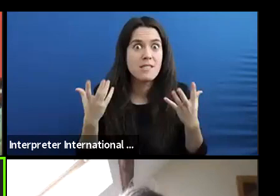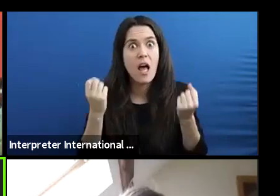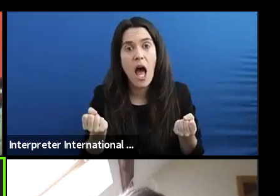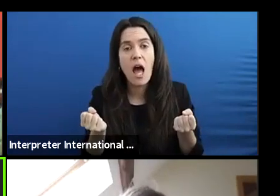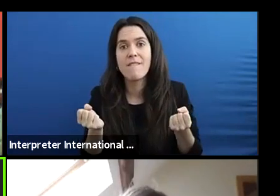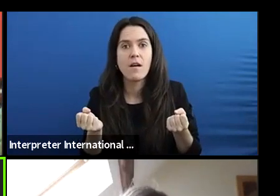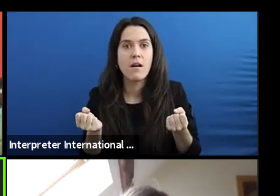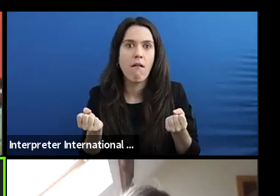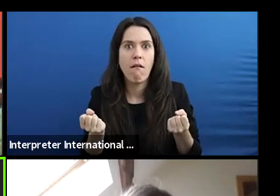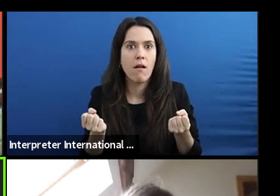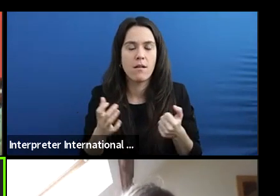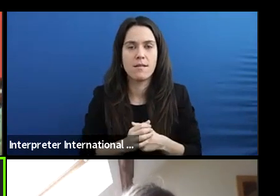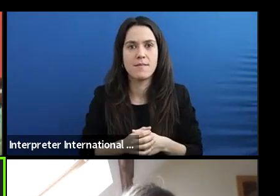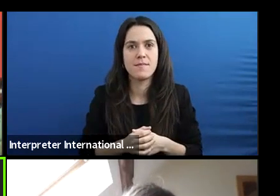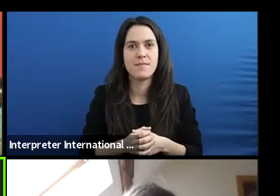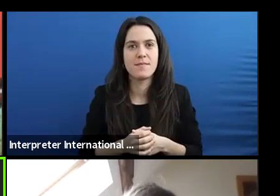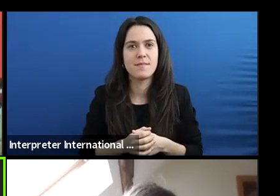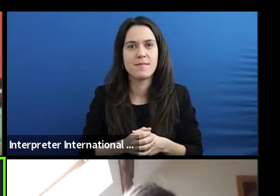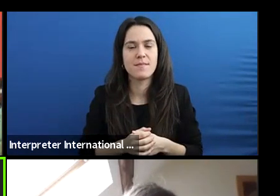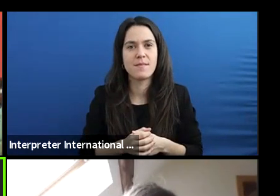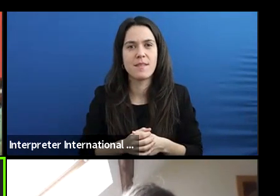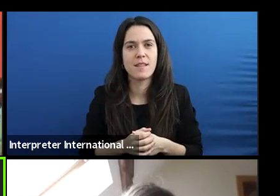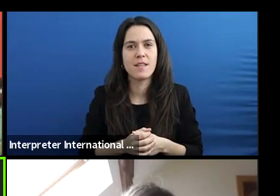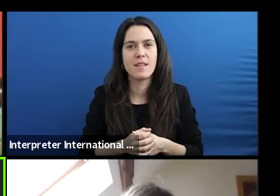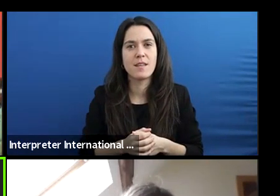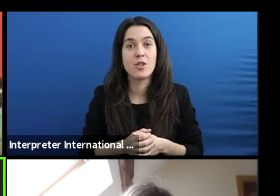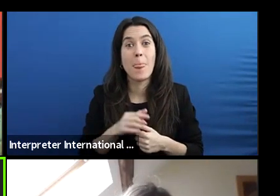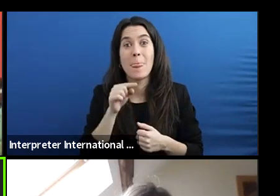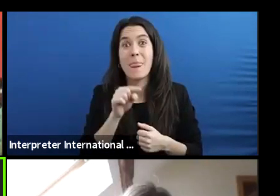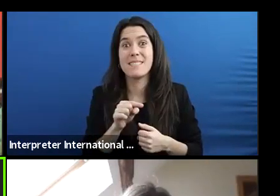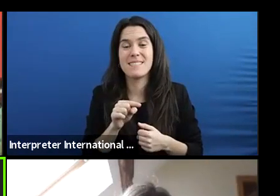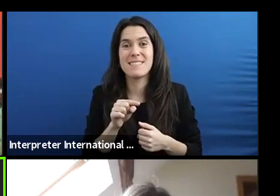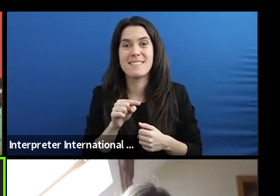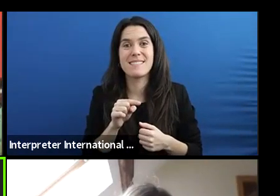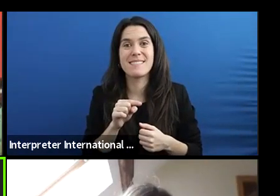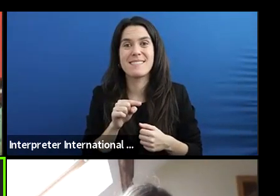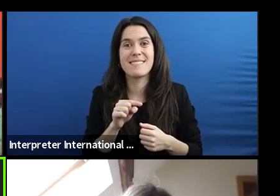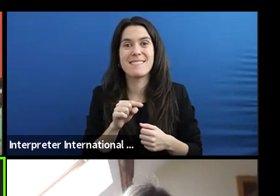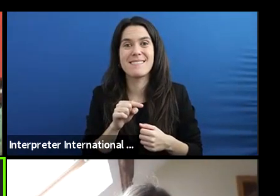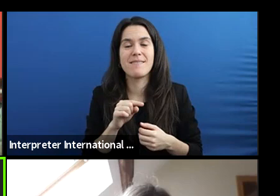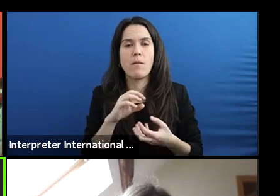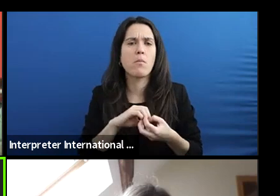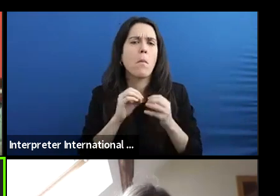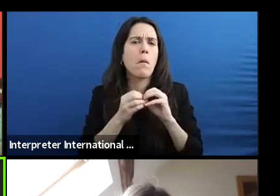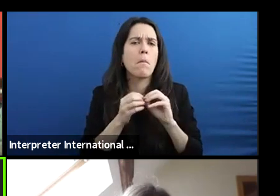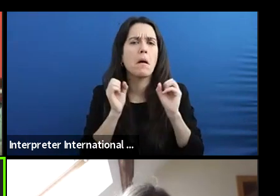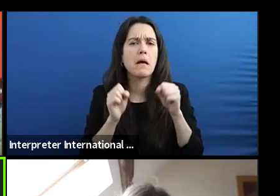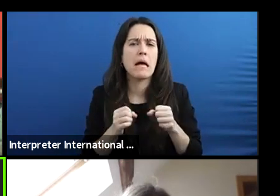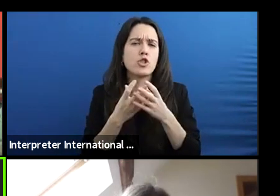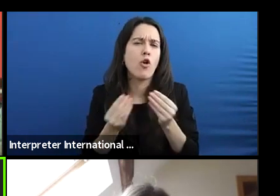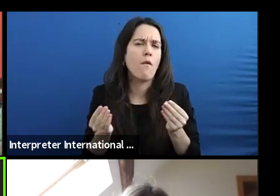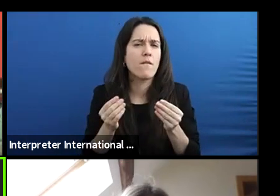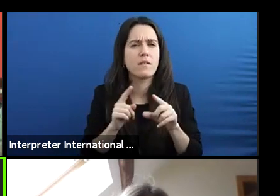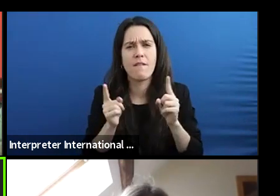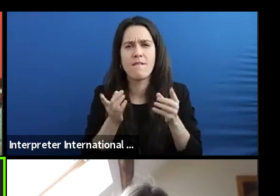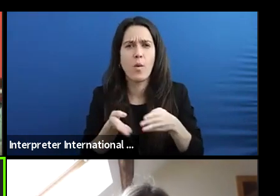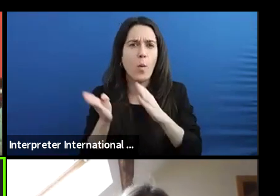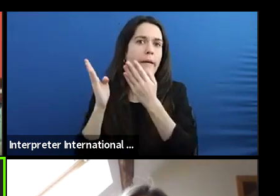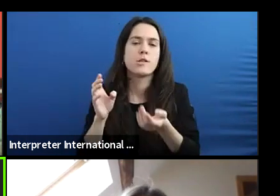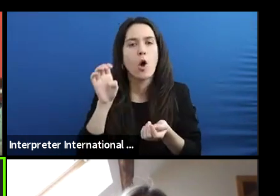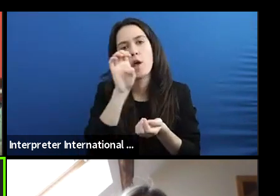However, this is also an issue that could be solved in other directions. for example, in the European